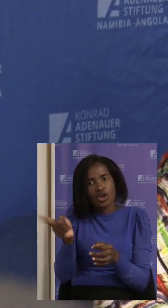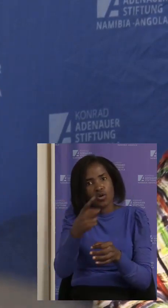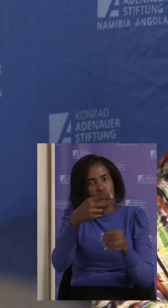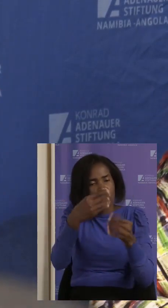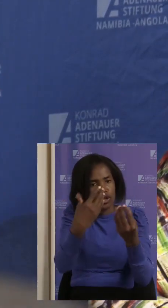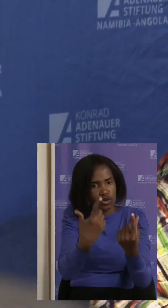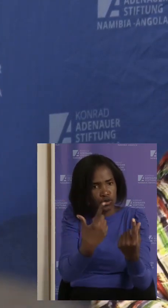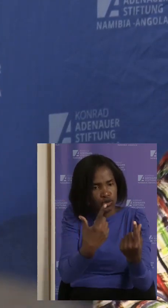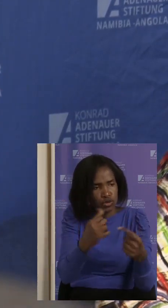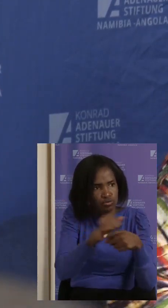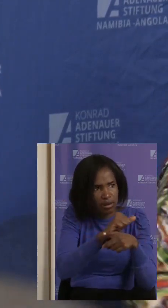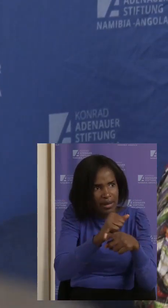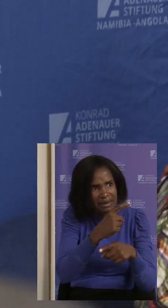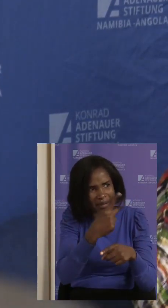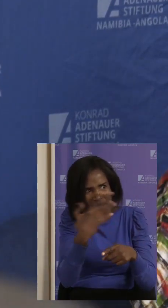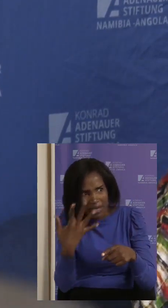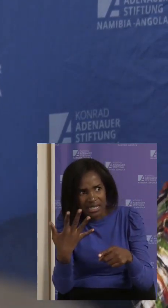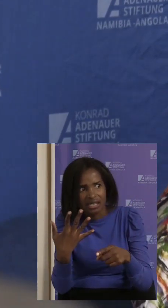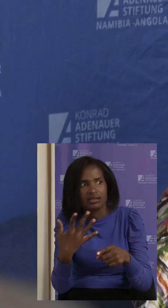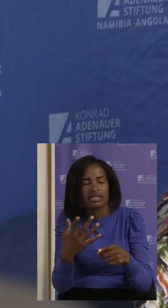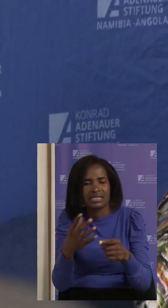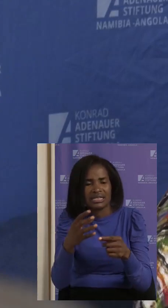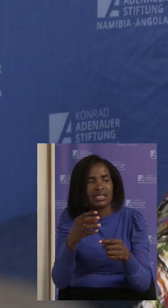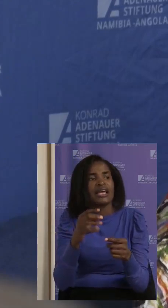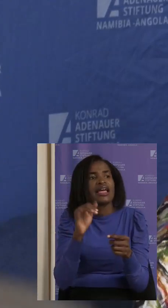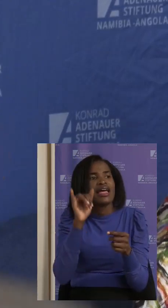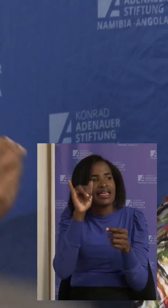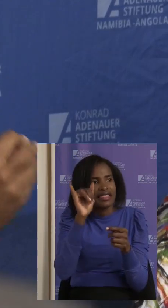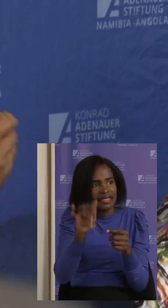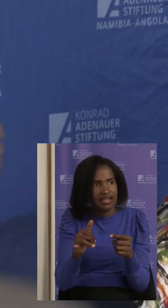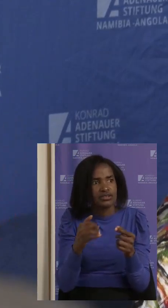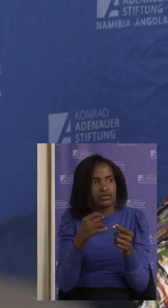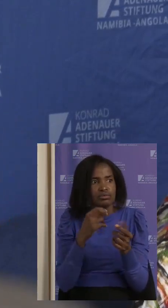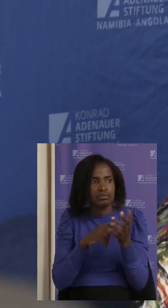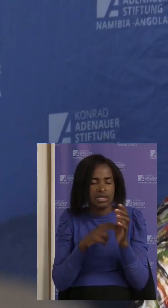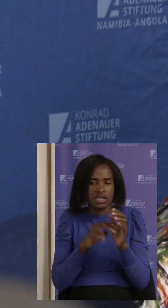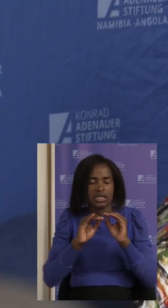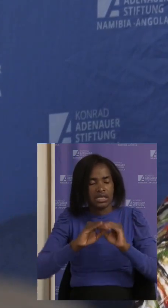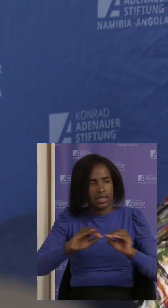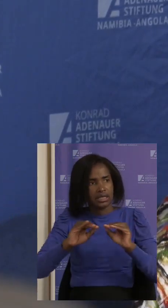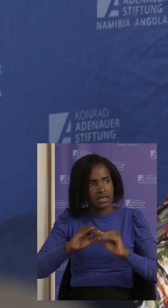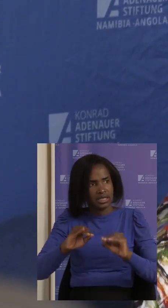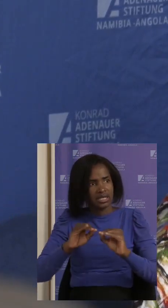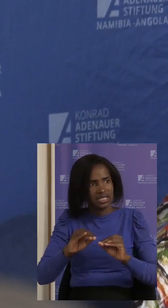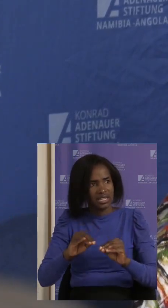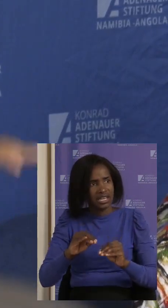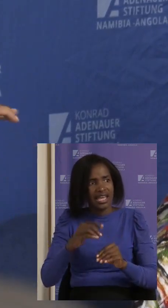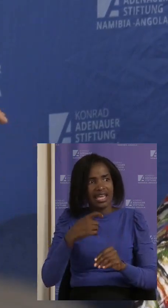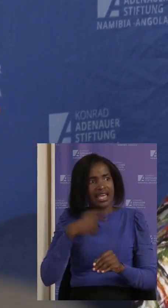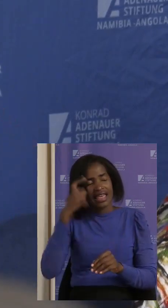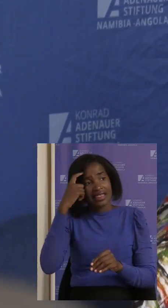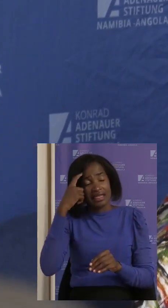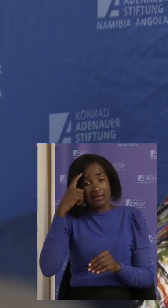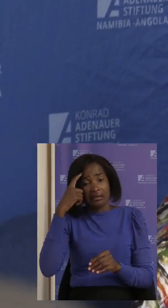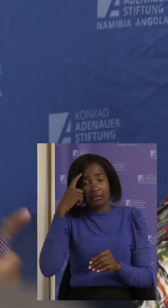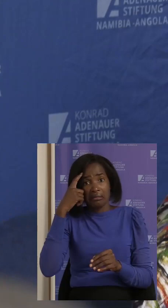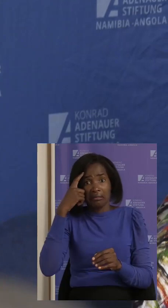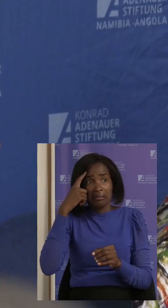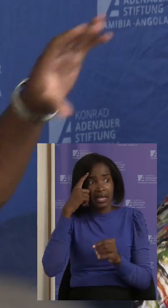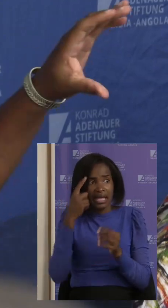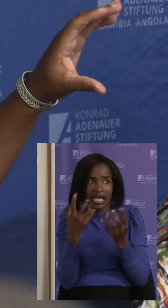this course in mathematics or whatsoever. That is what we call teaching. For you to think that, no, I will bring